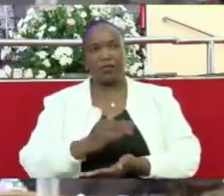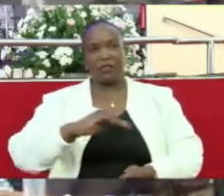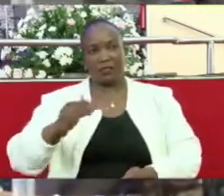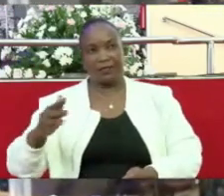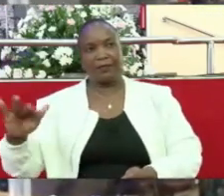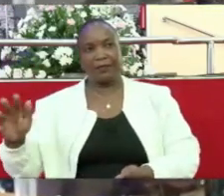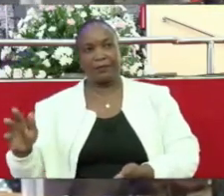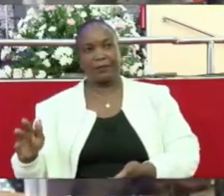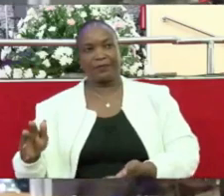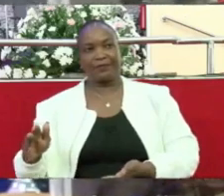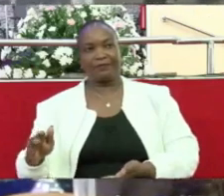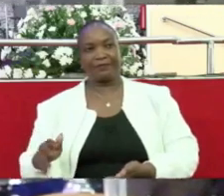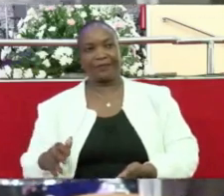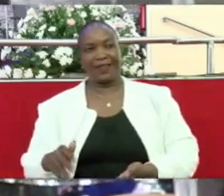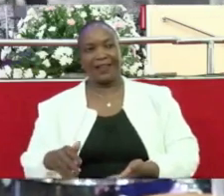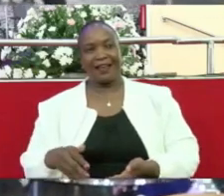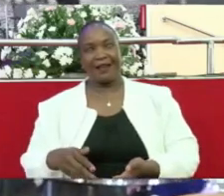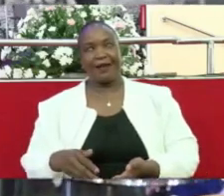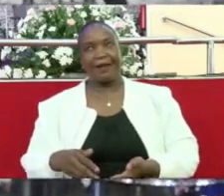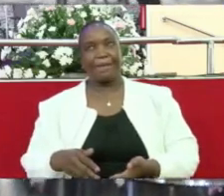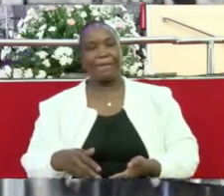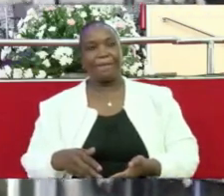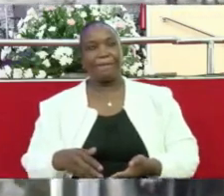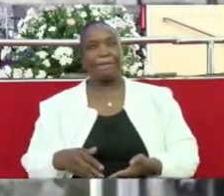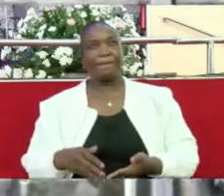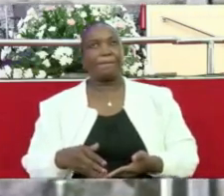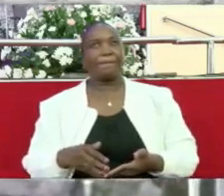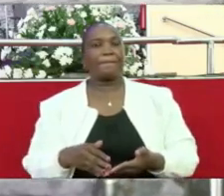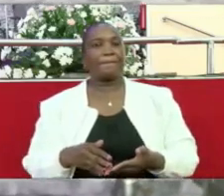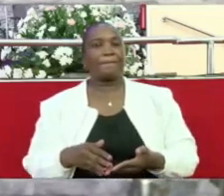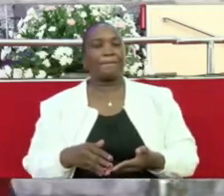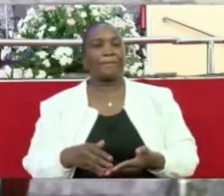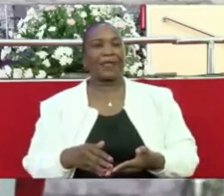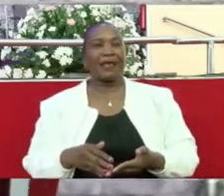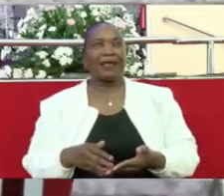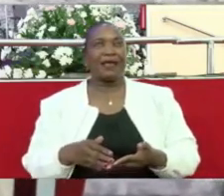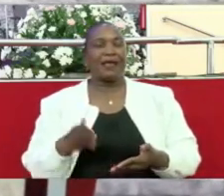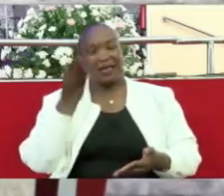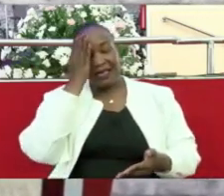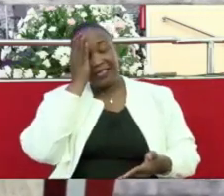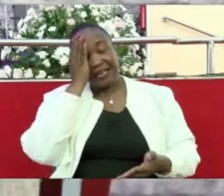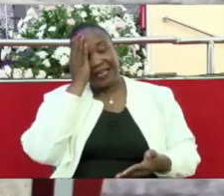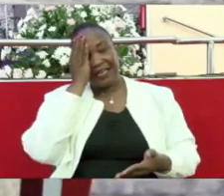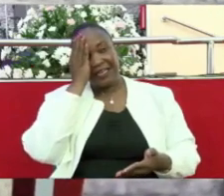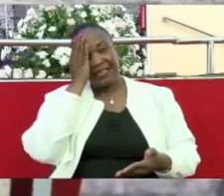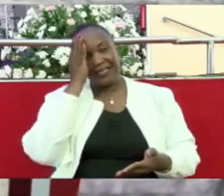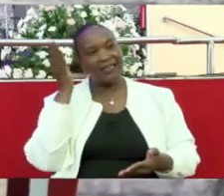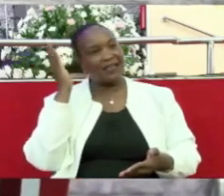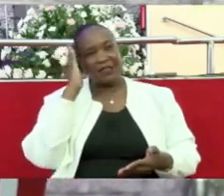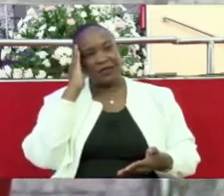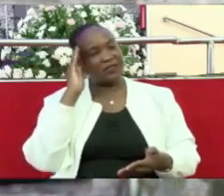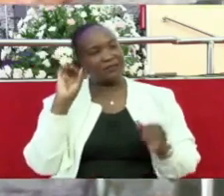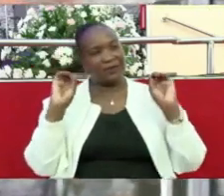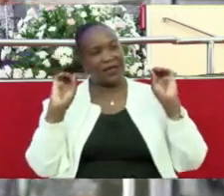in time, lakini walipokisimama mahali pale, it was not possible to think of how they would cross over. Hawangedhania jinsi gani